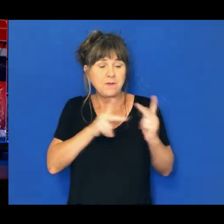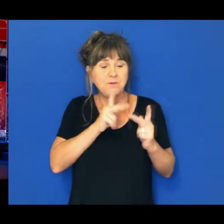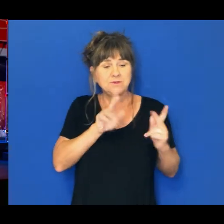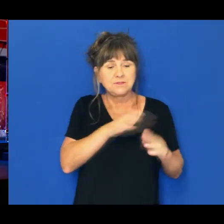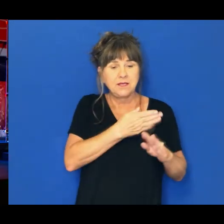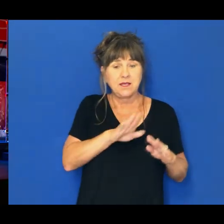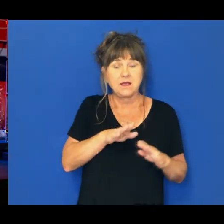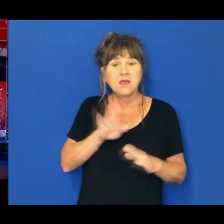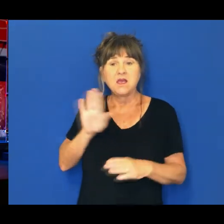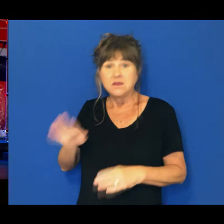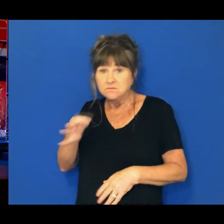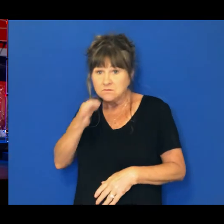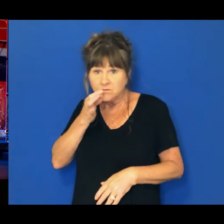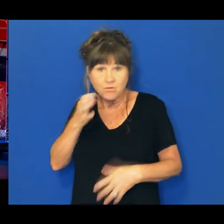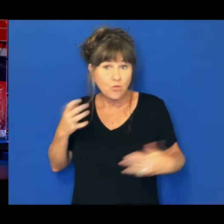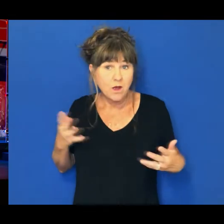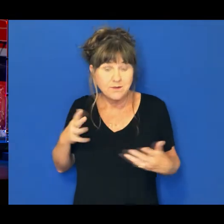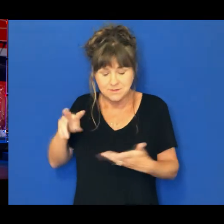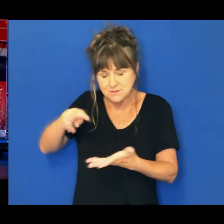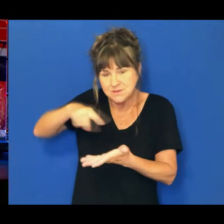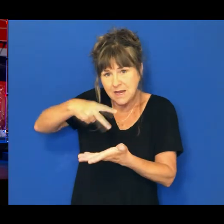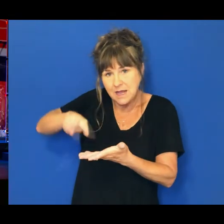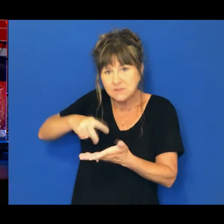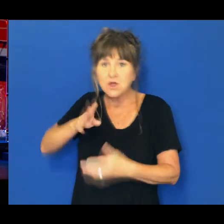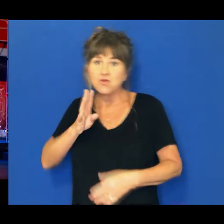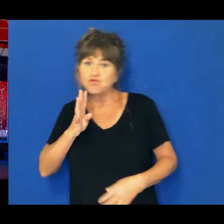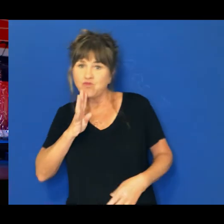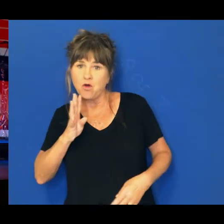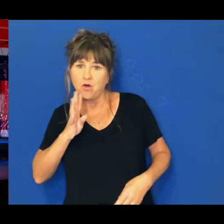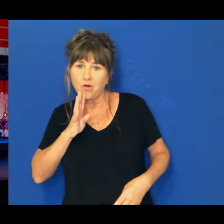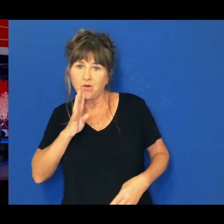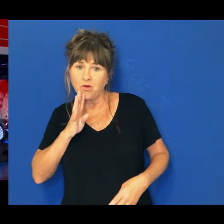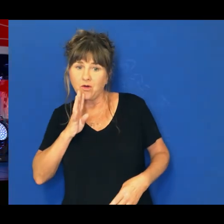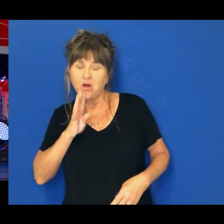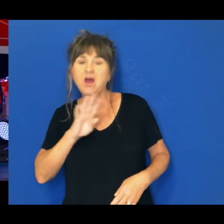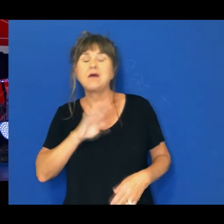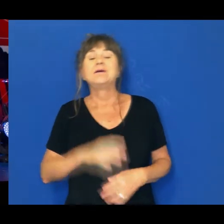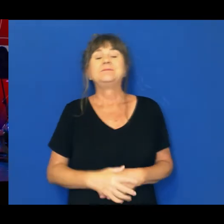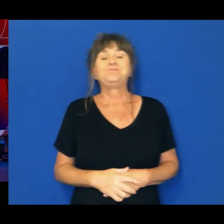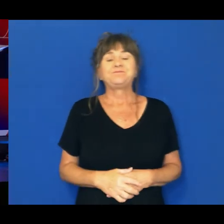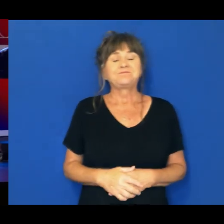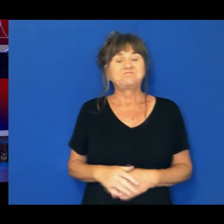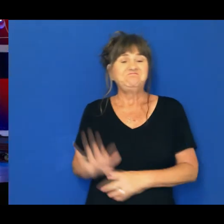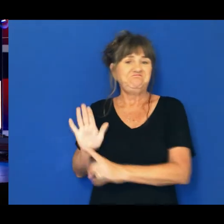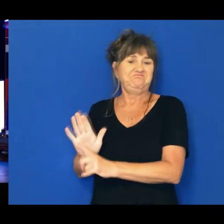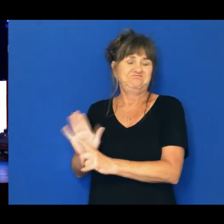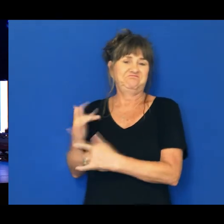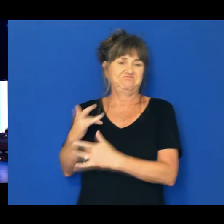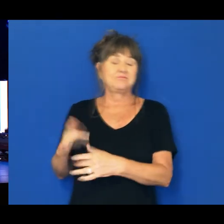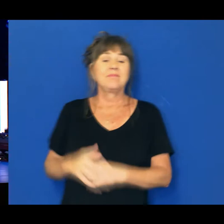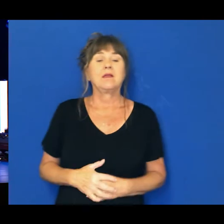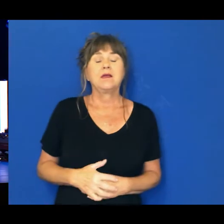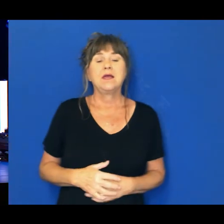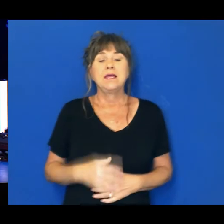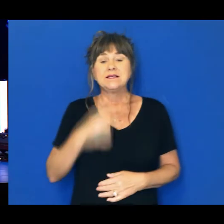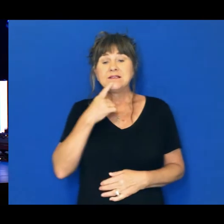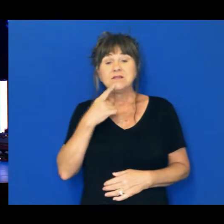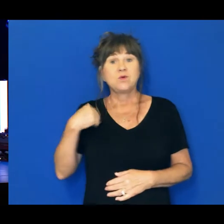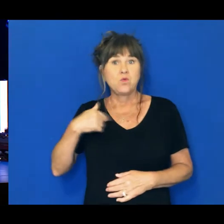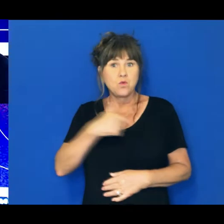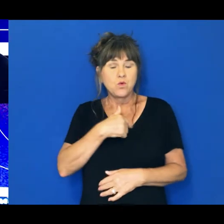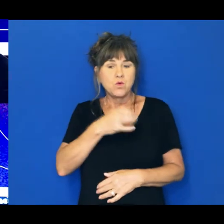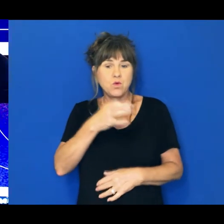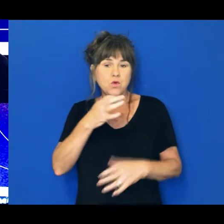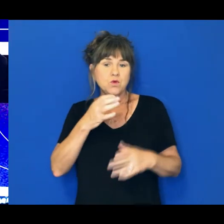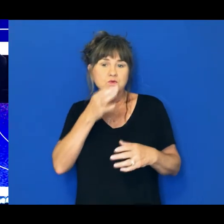The dude can dance, and he talks, and you sing. That's what he does. He's so good. He's so good. But this is what he said afterwards. He goes, we're about to